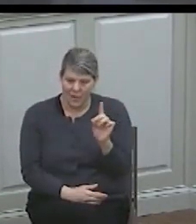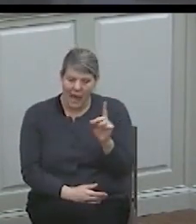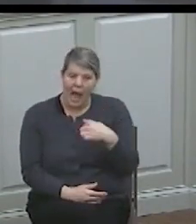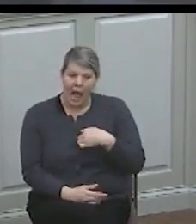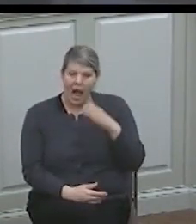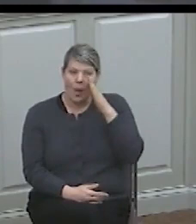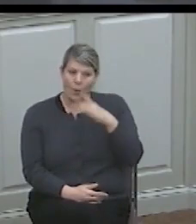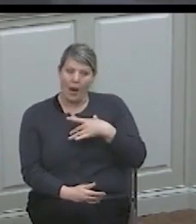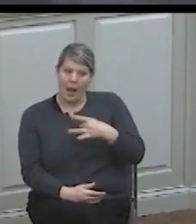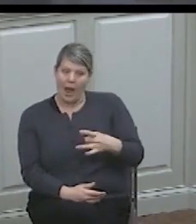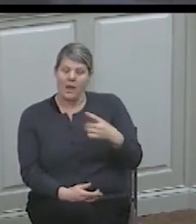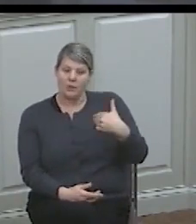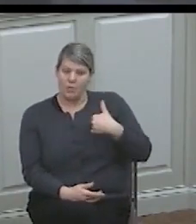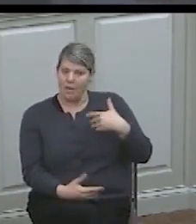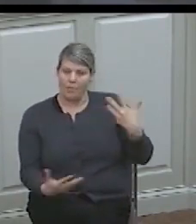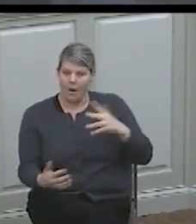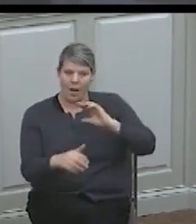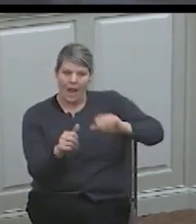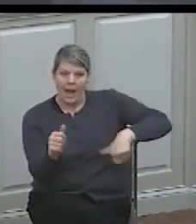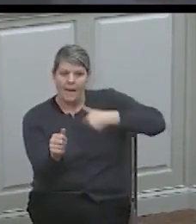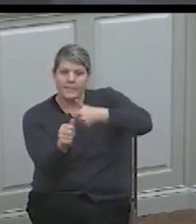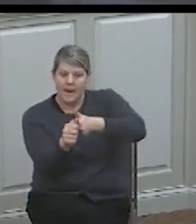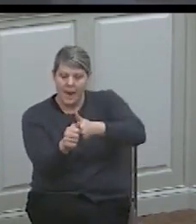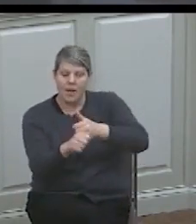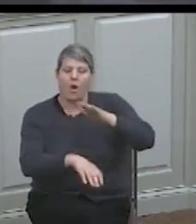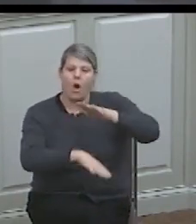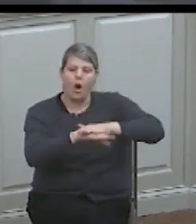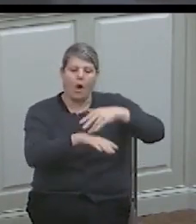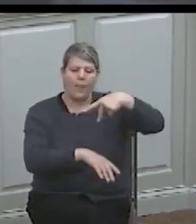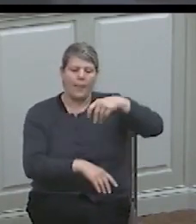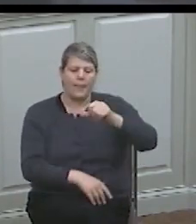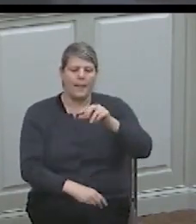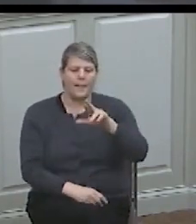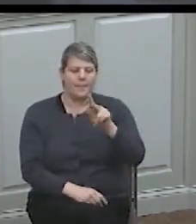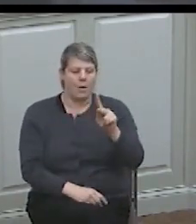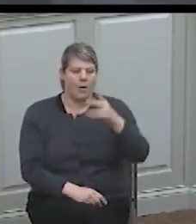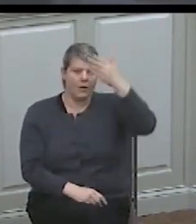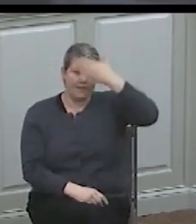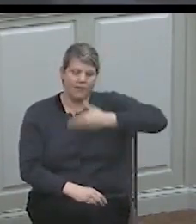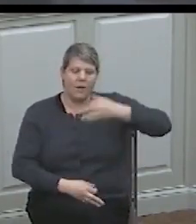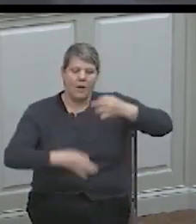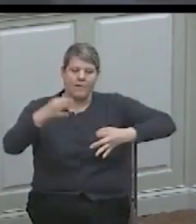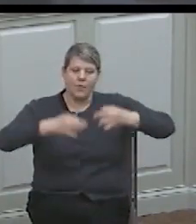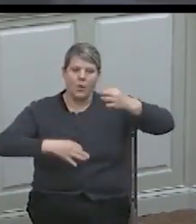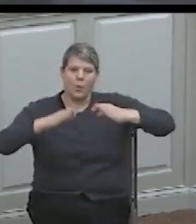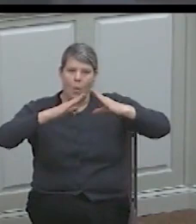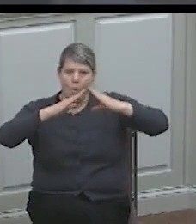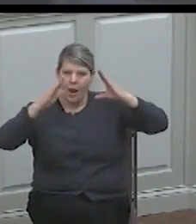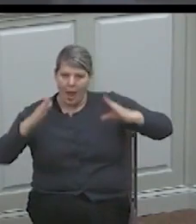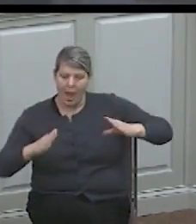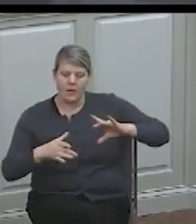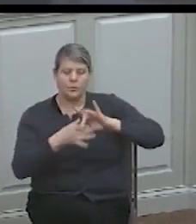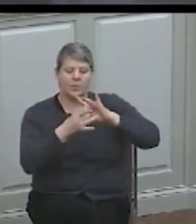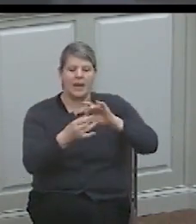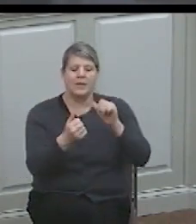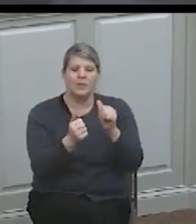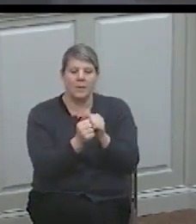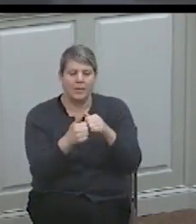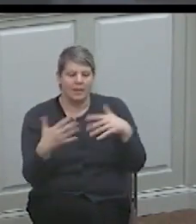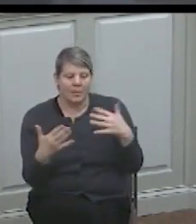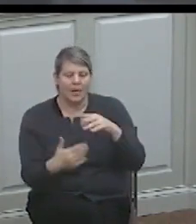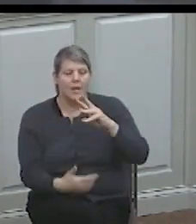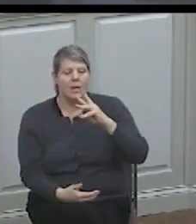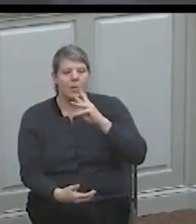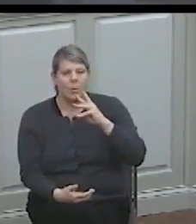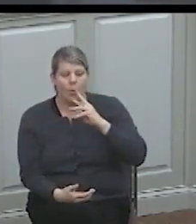soon to have an update on the progress of Whisager Park and the water wall and the benches and the trees and the flagpoles, and